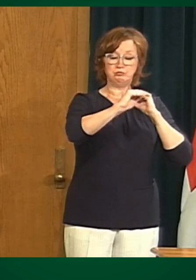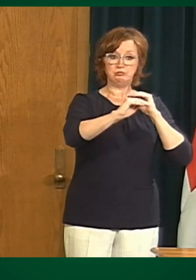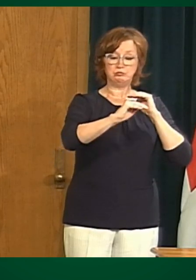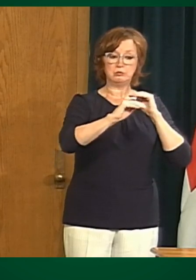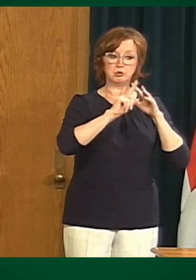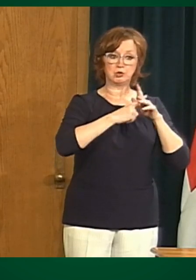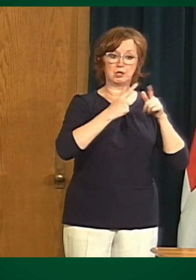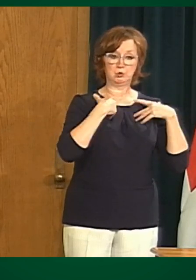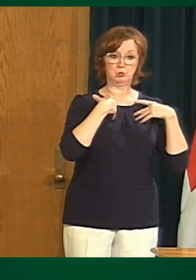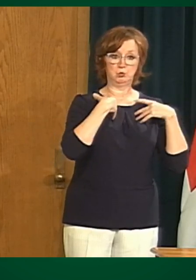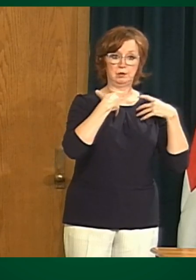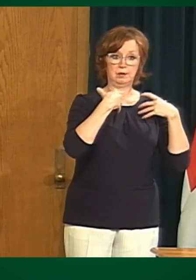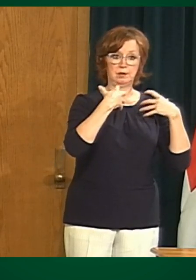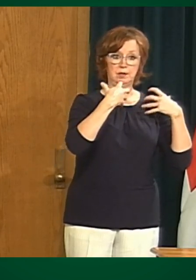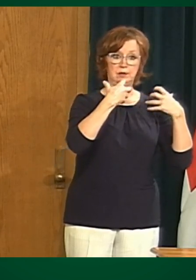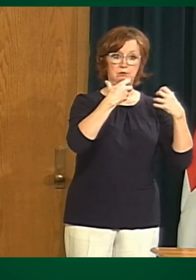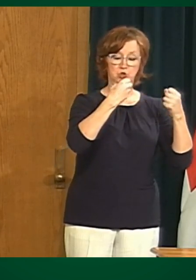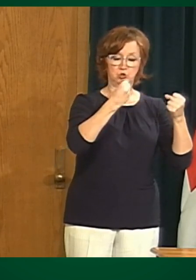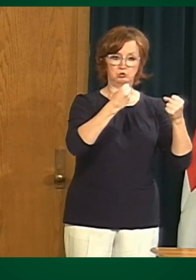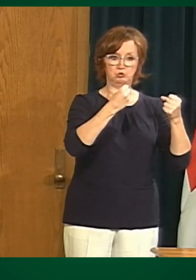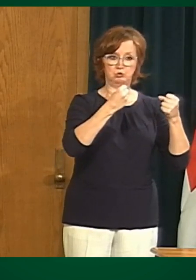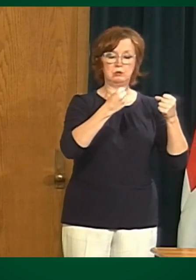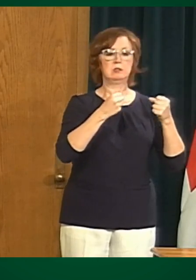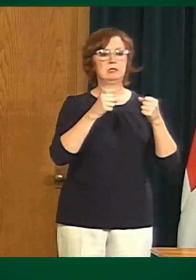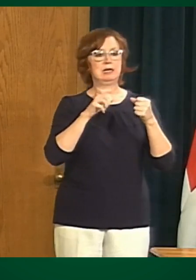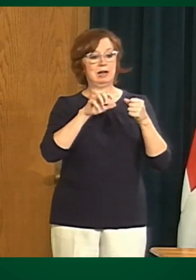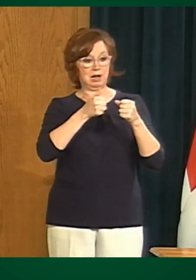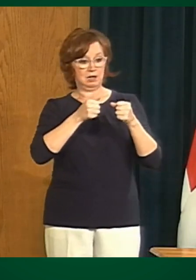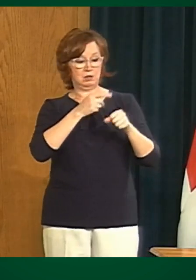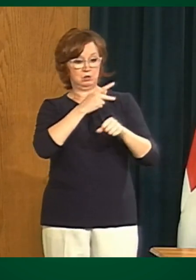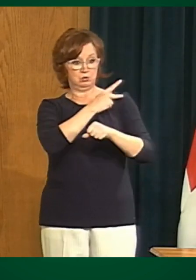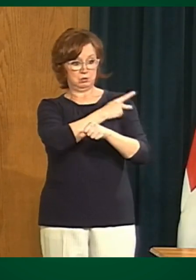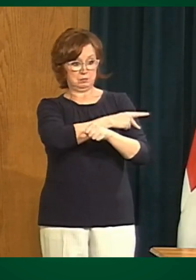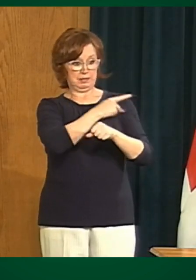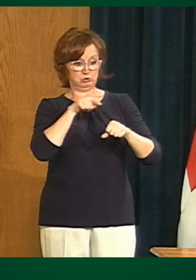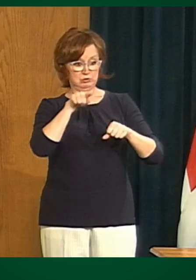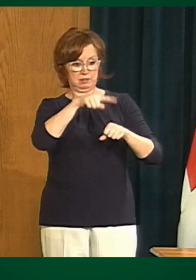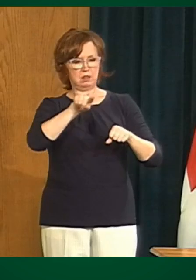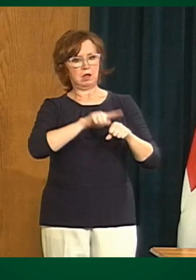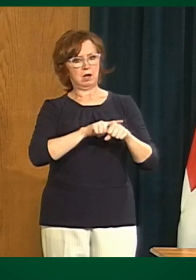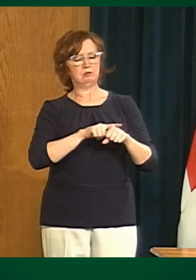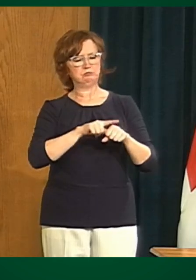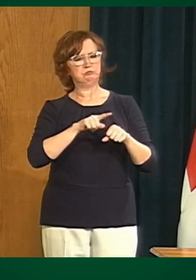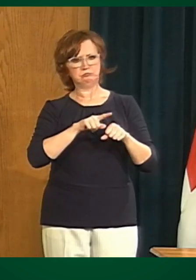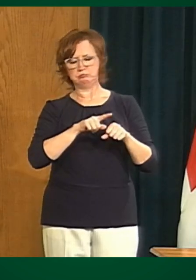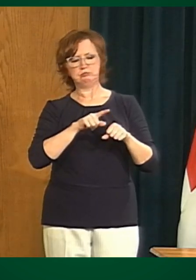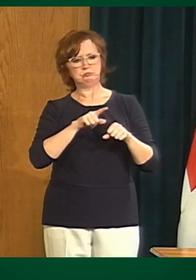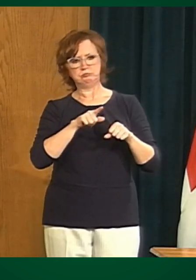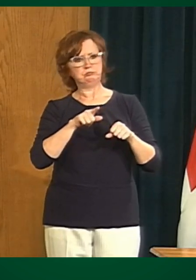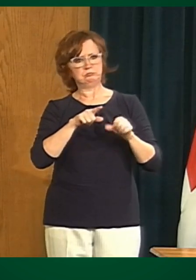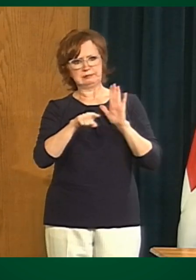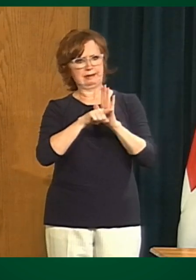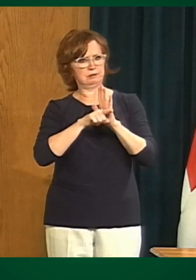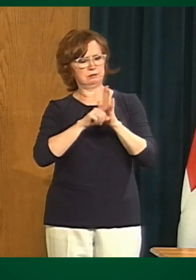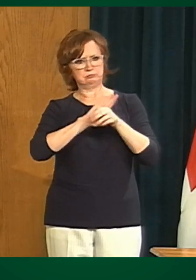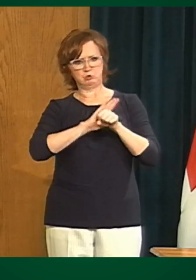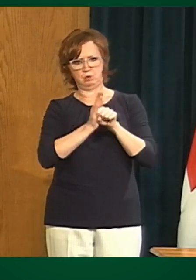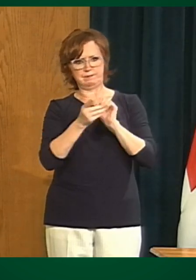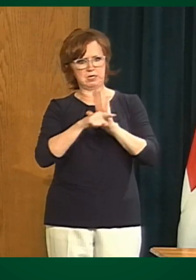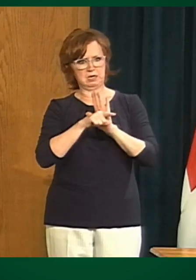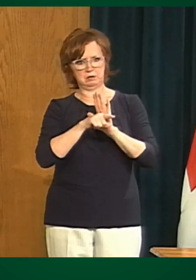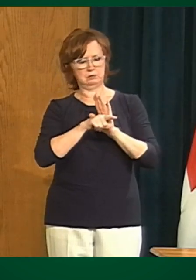other residents are negative, and we are monitoring them, as I mentioned before, every day. And as